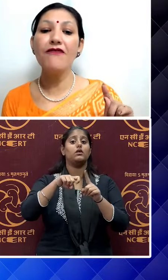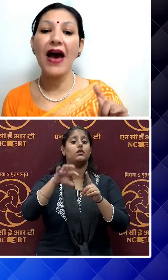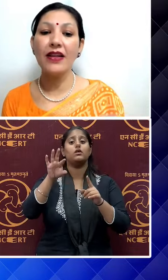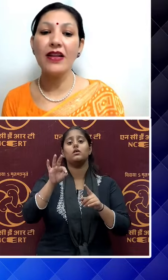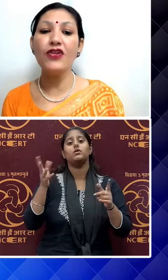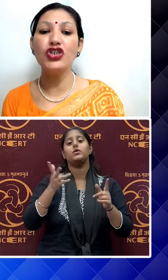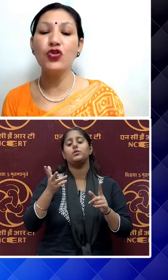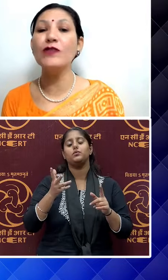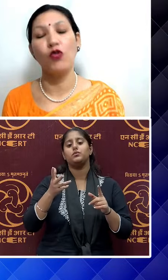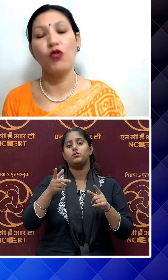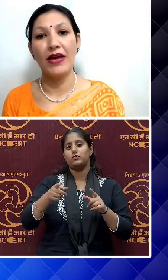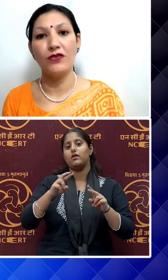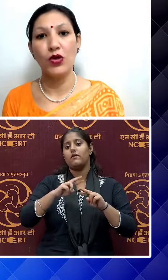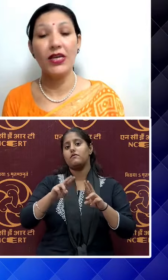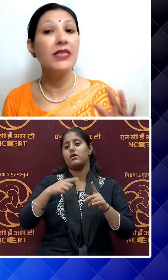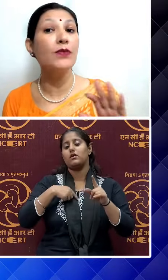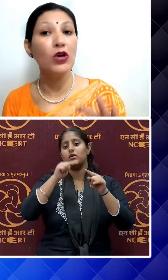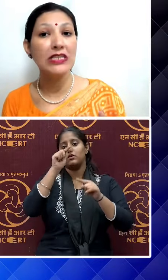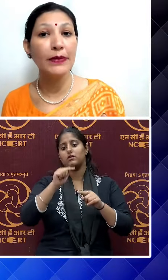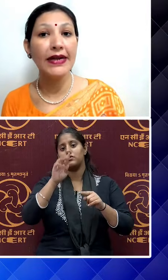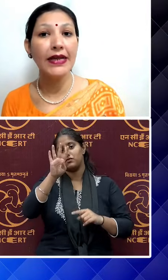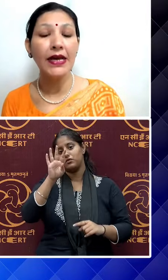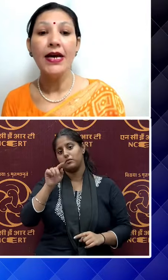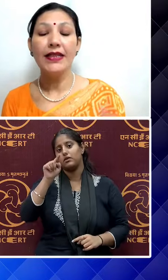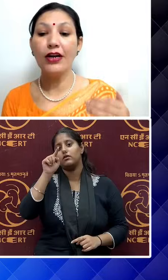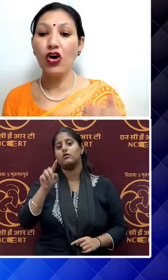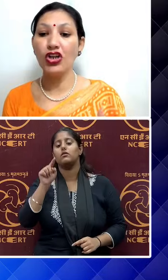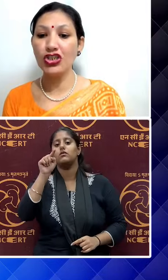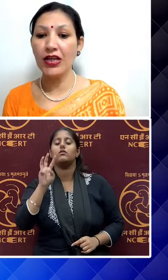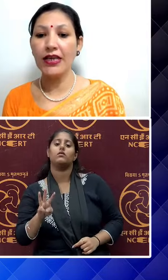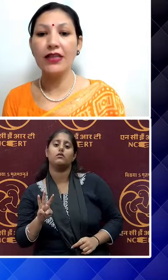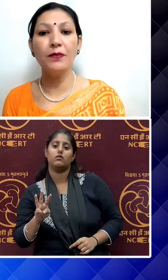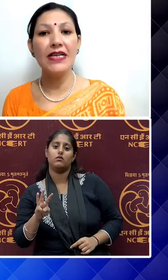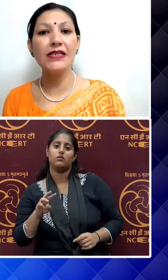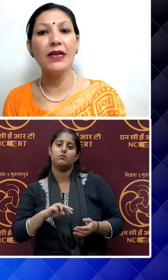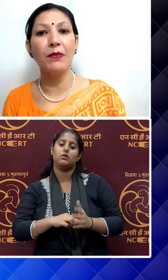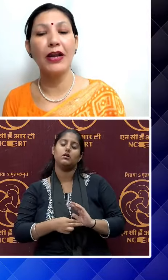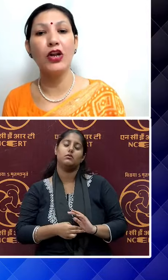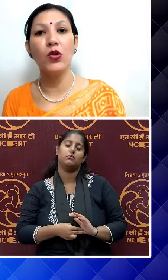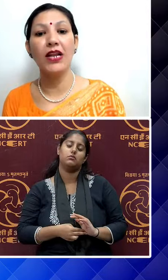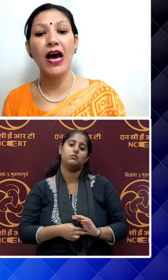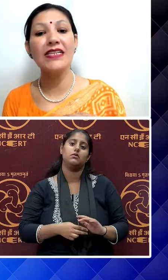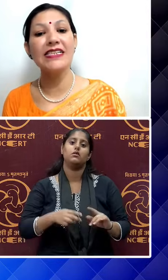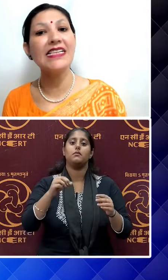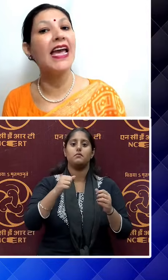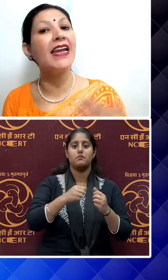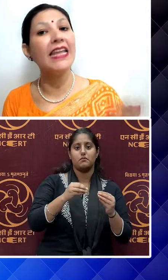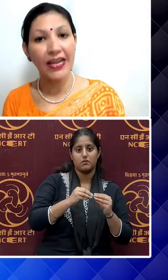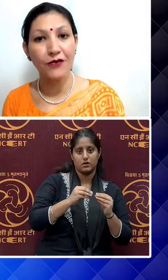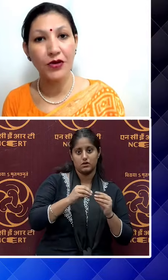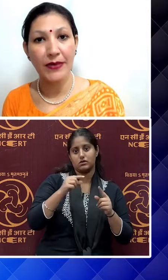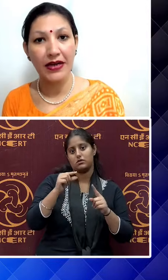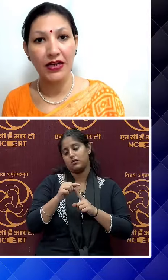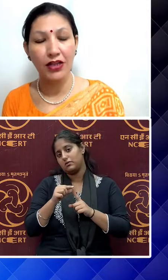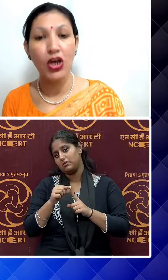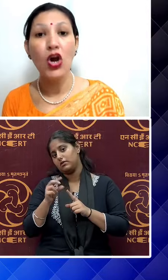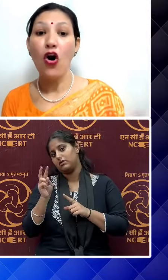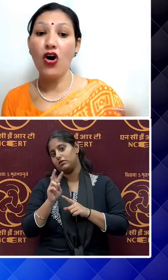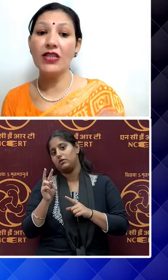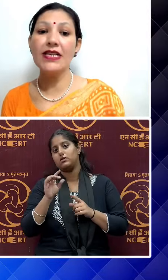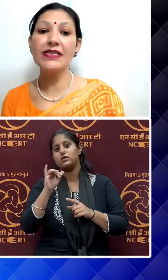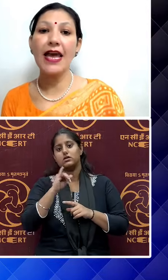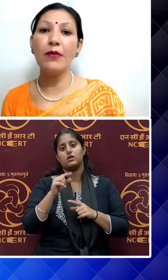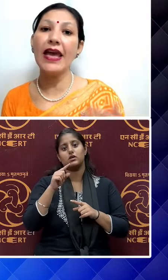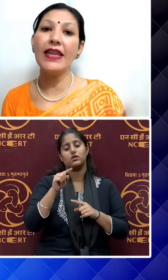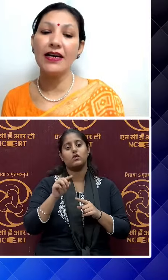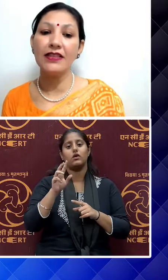their final ratio is 4 by 3. There is a possibility that originally the base and perpendicular are 6 and 8 respectively, or